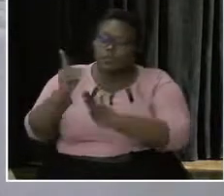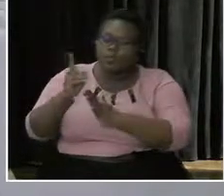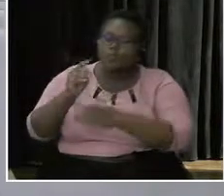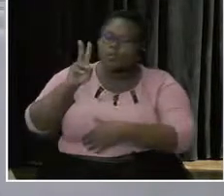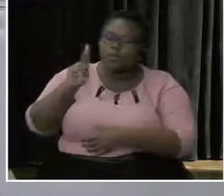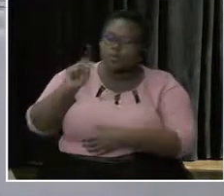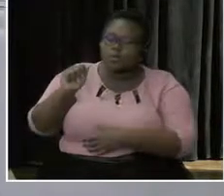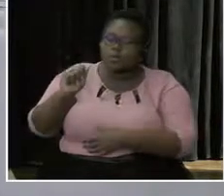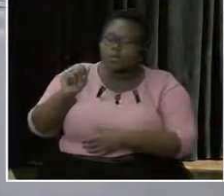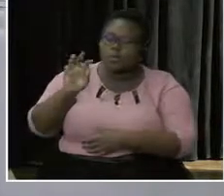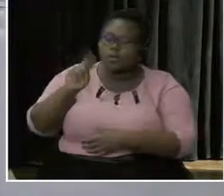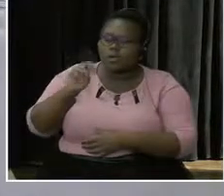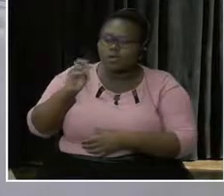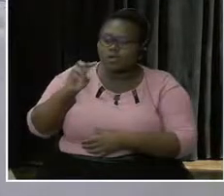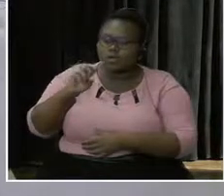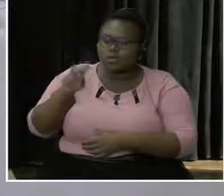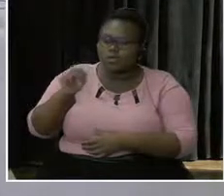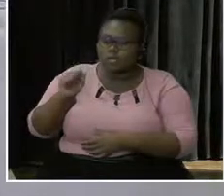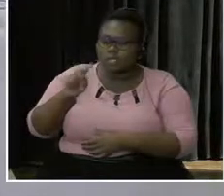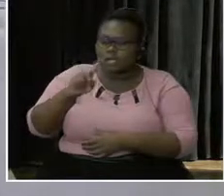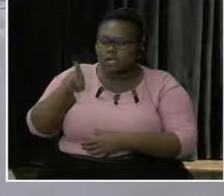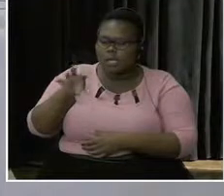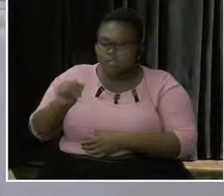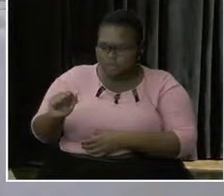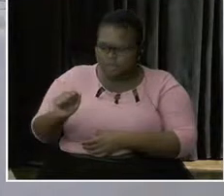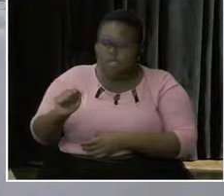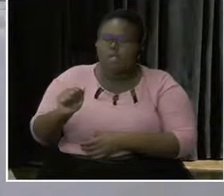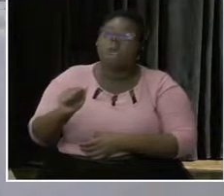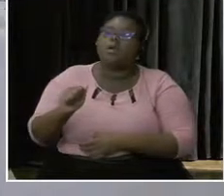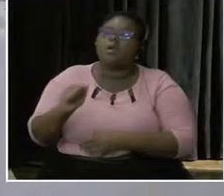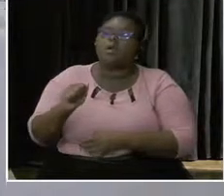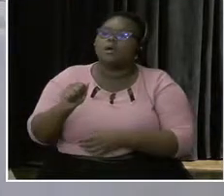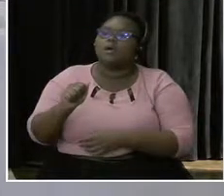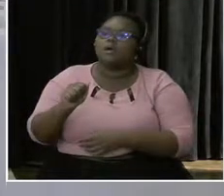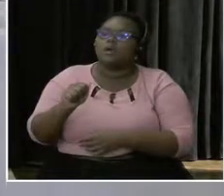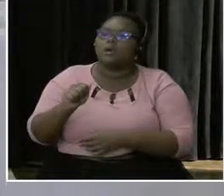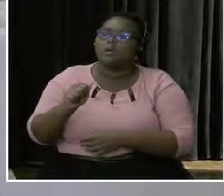Traders Hub. Committee recommends. Is the recommendation agreed?